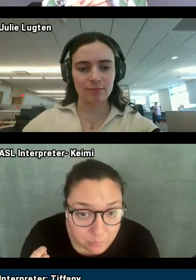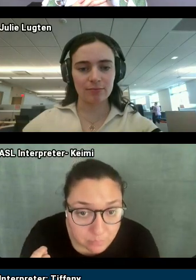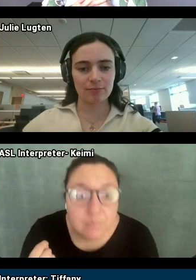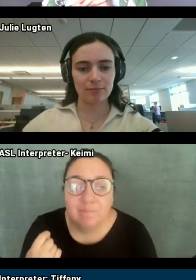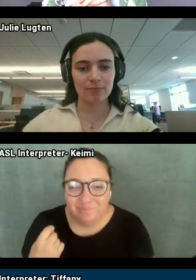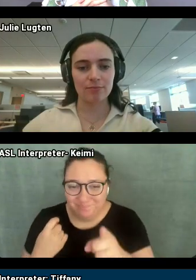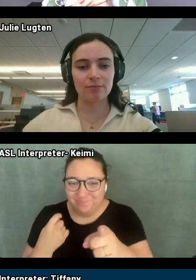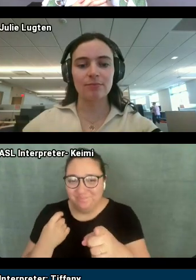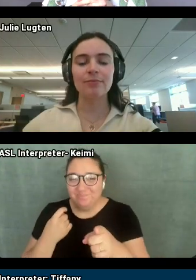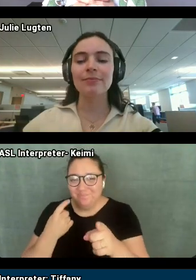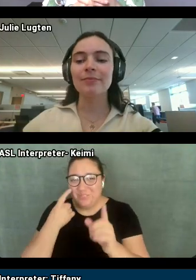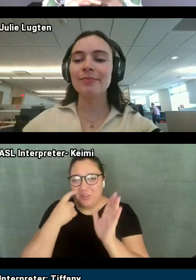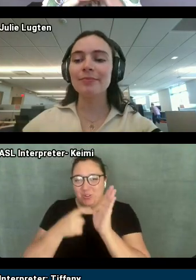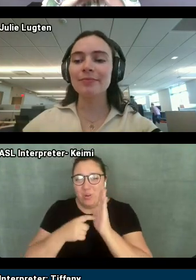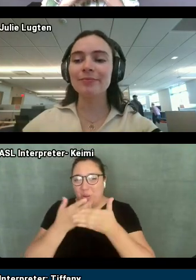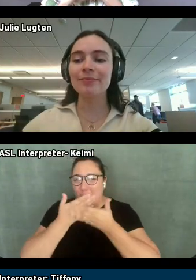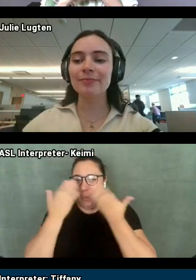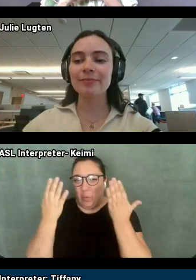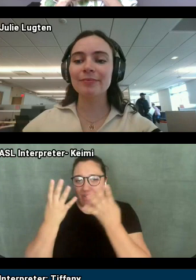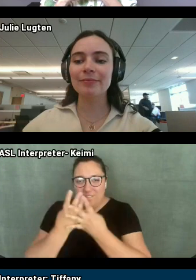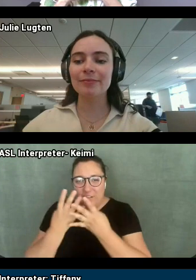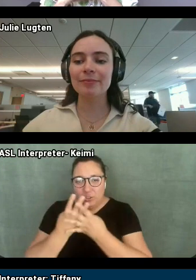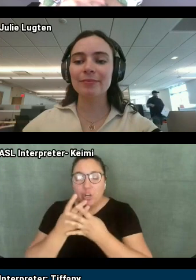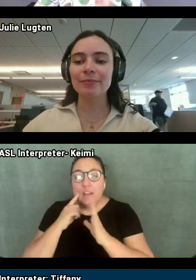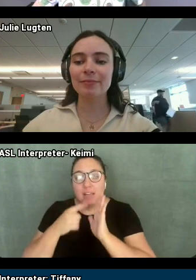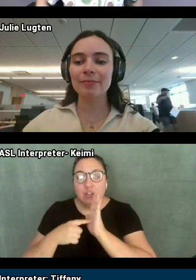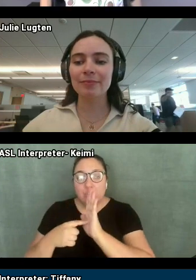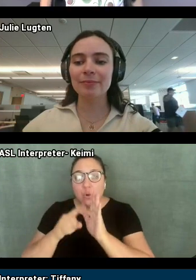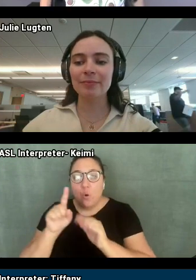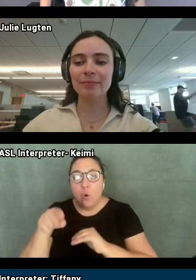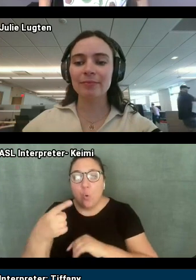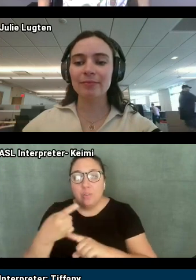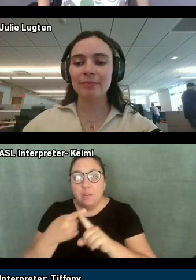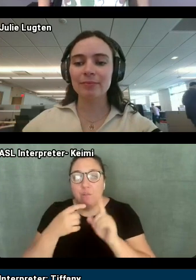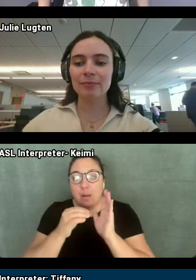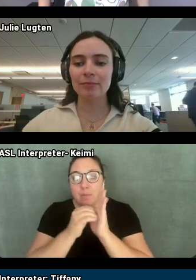we can filter this to show only data from the record that we're